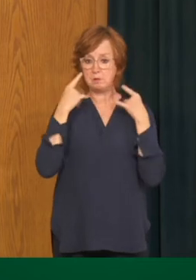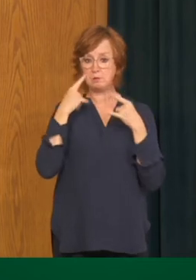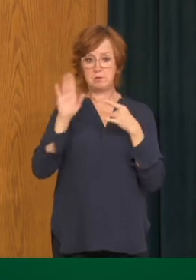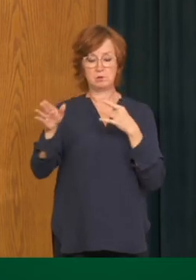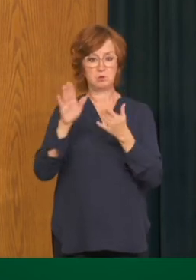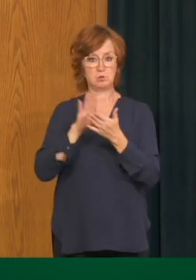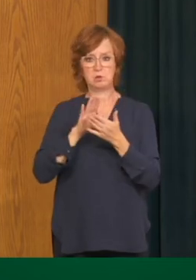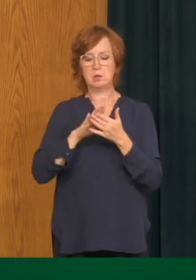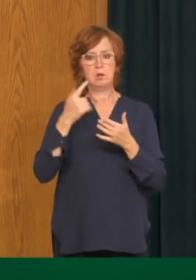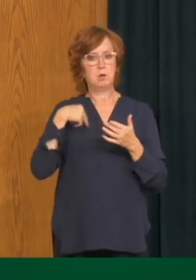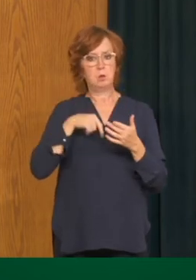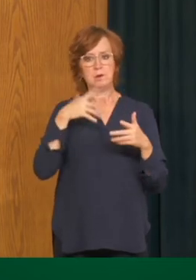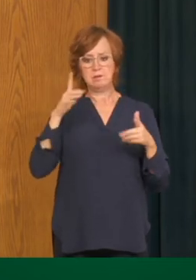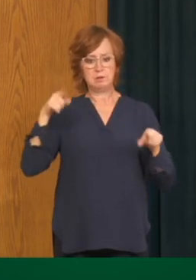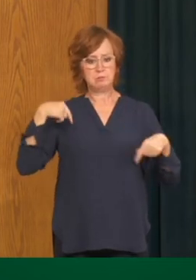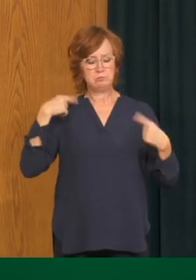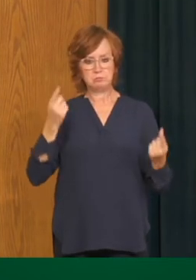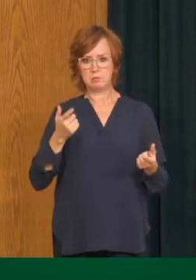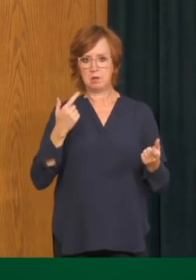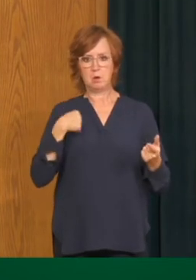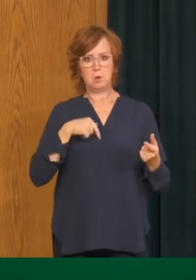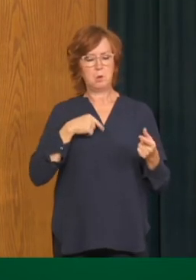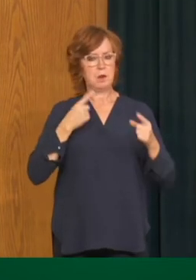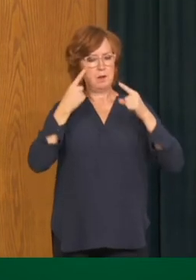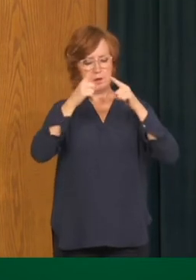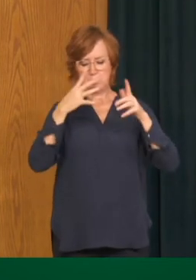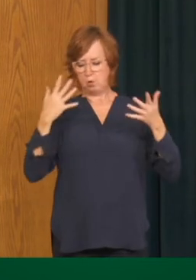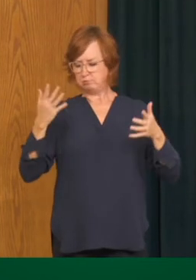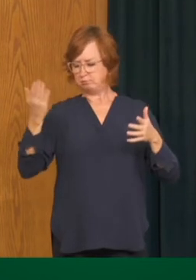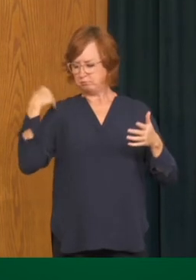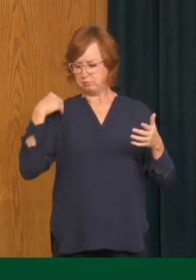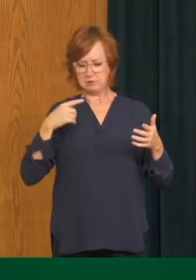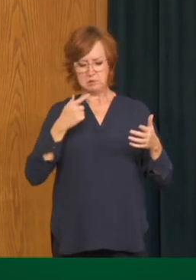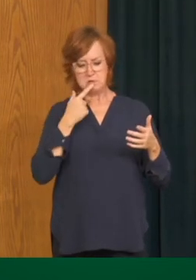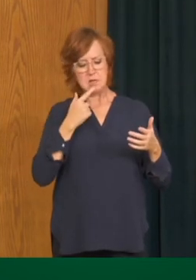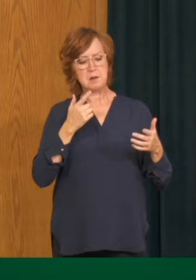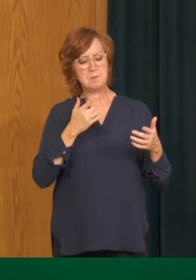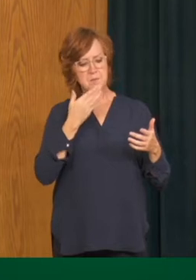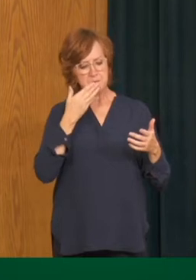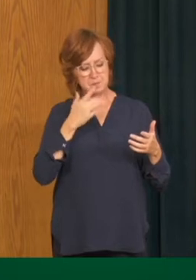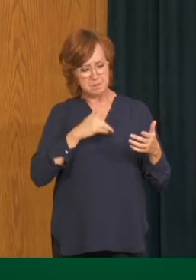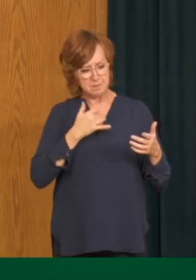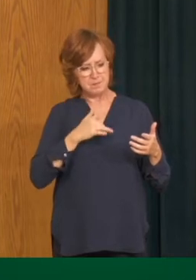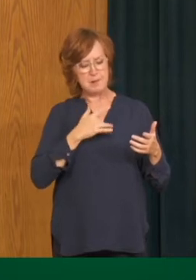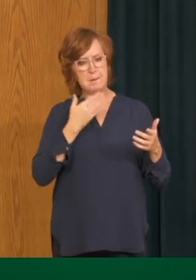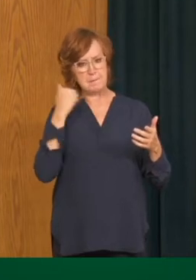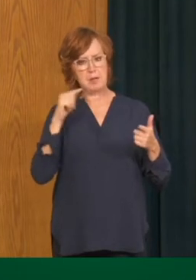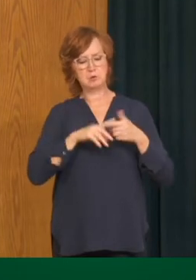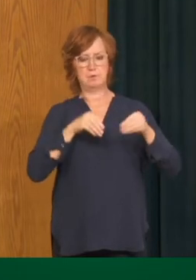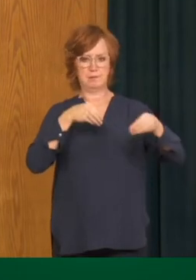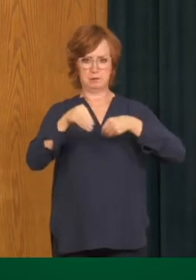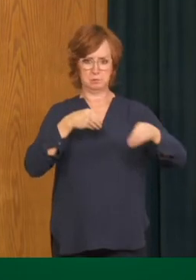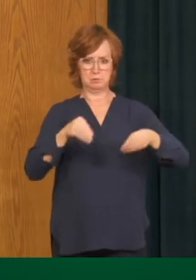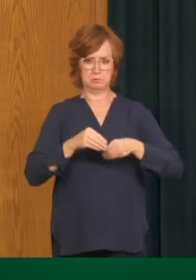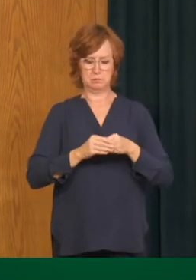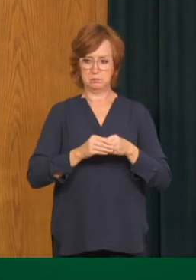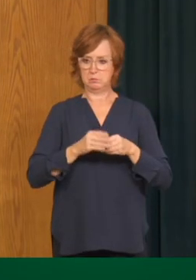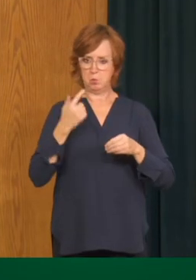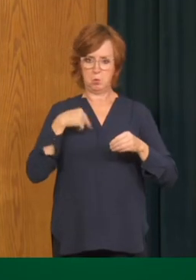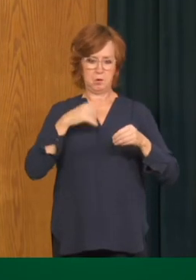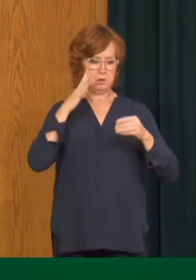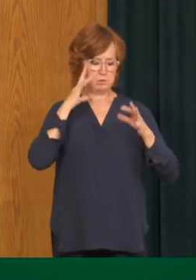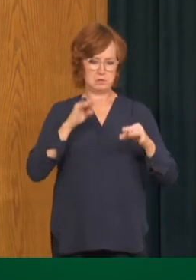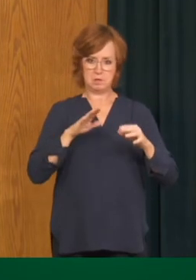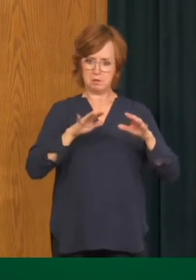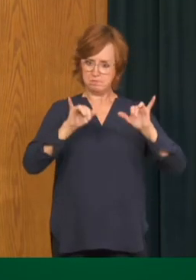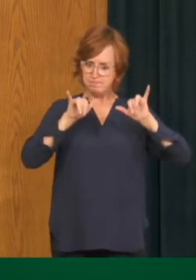has always been developed to be adaptable to the situation that we're faced with. The plan isn't changing. What we are adding